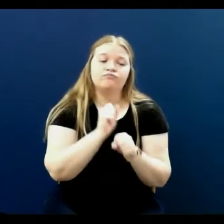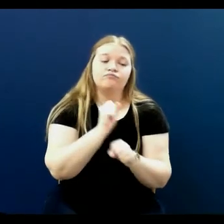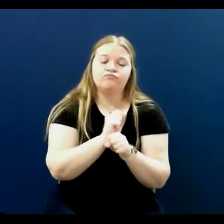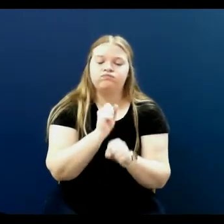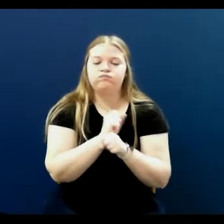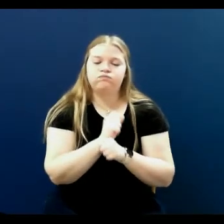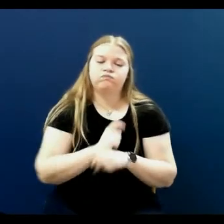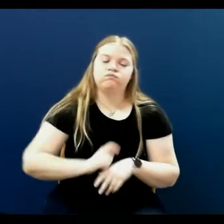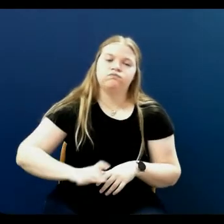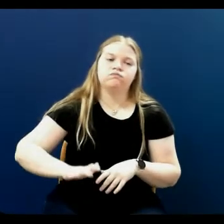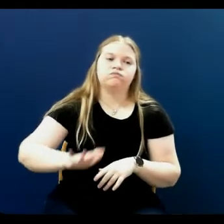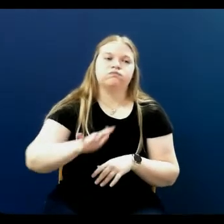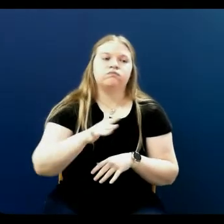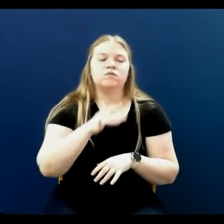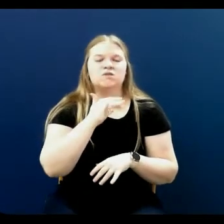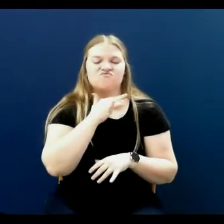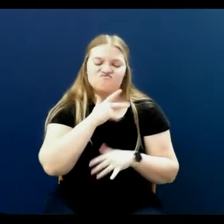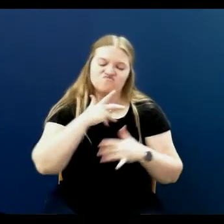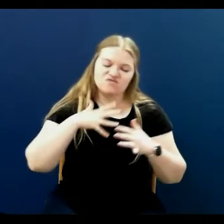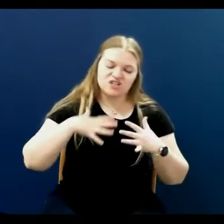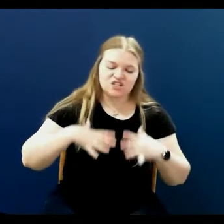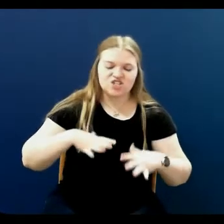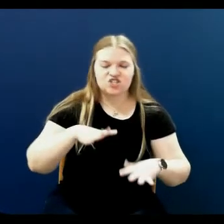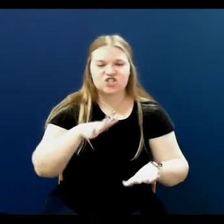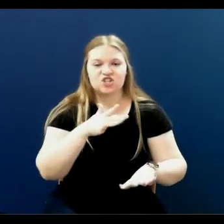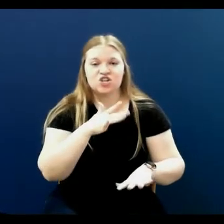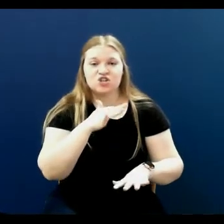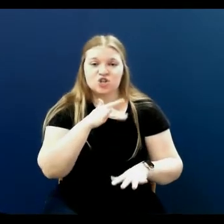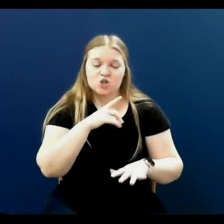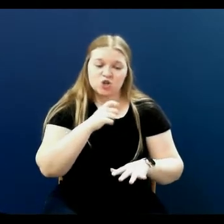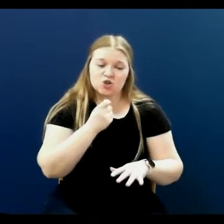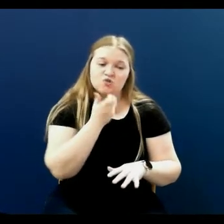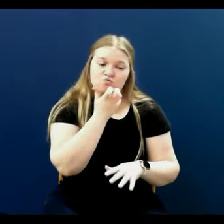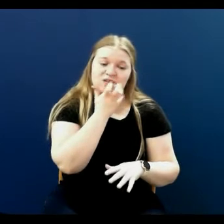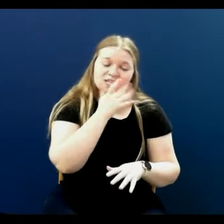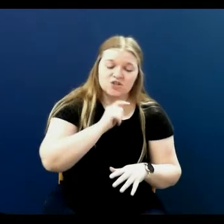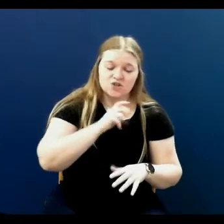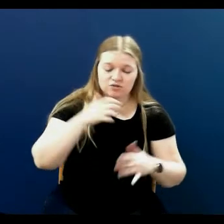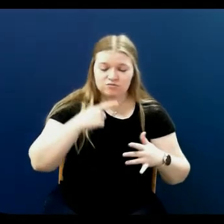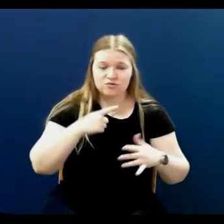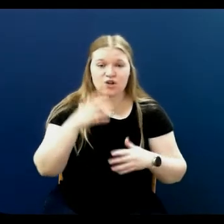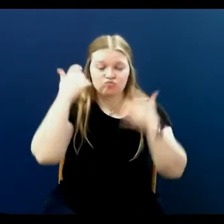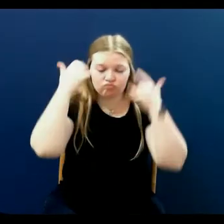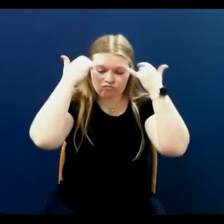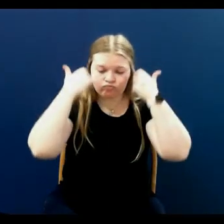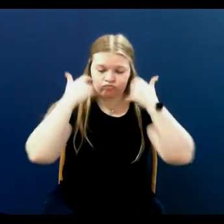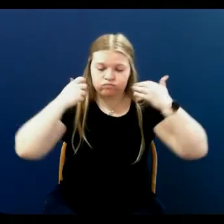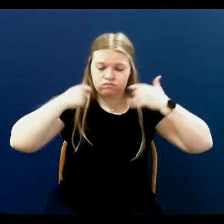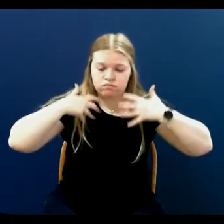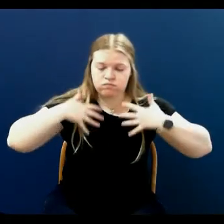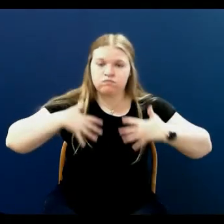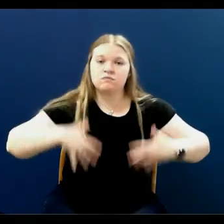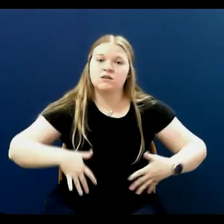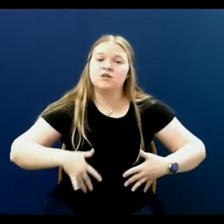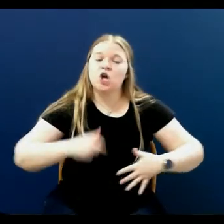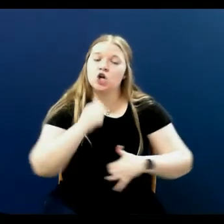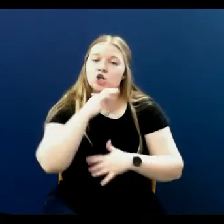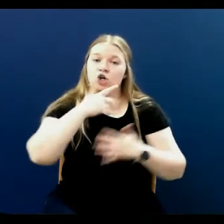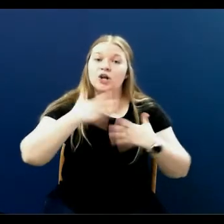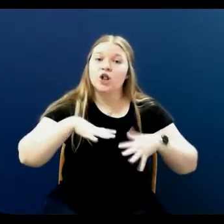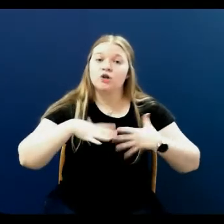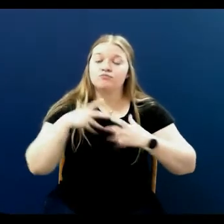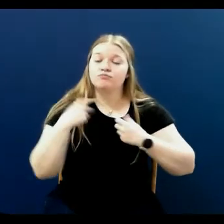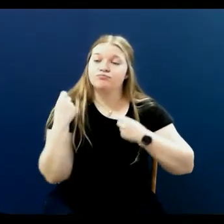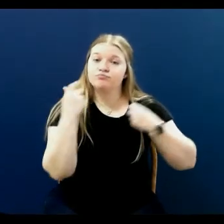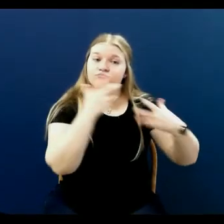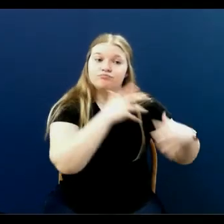just covered with grass or with dirt or sweat, whatever else. And you take off those dirty clothes and you